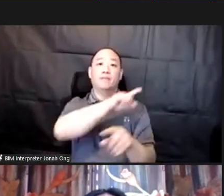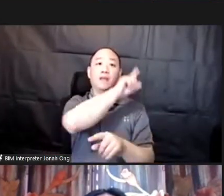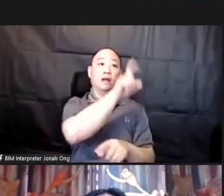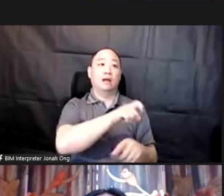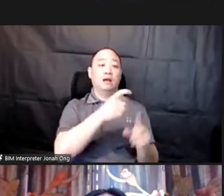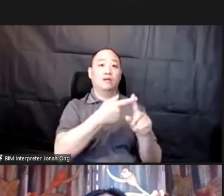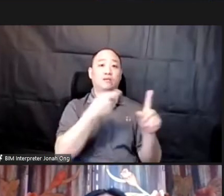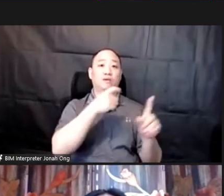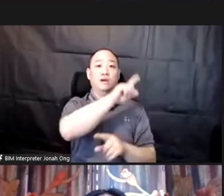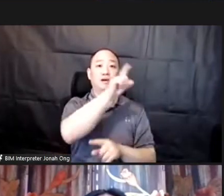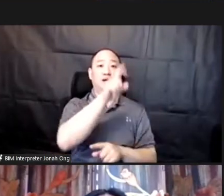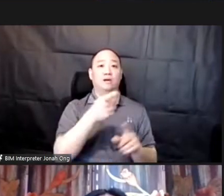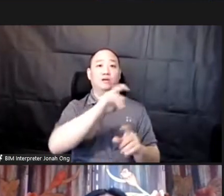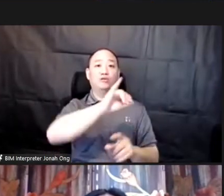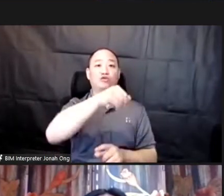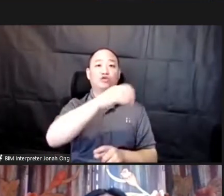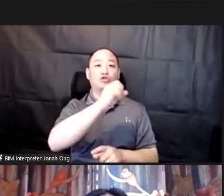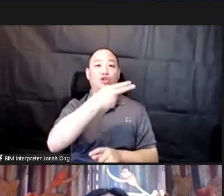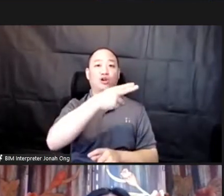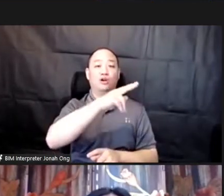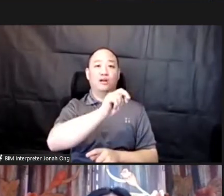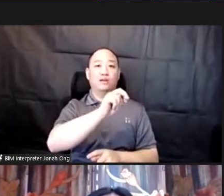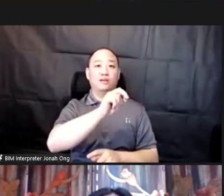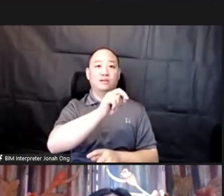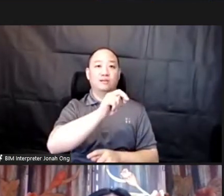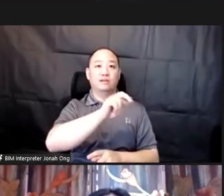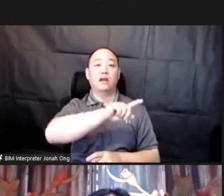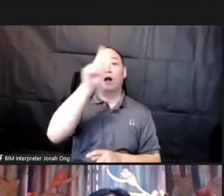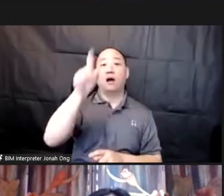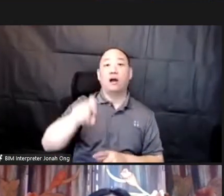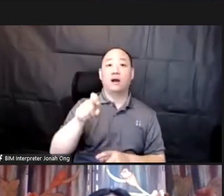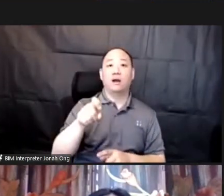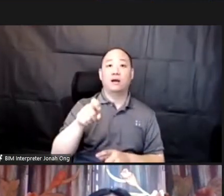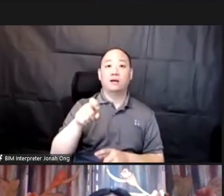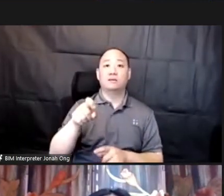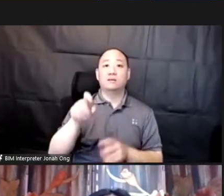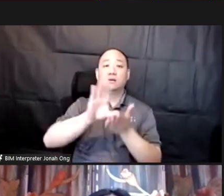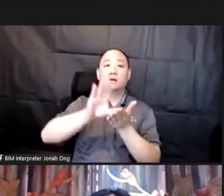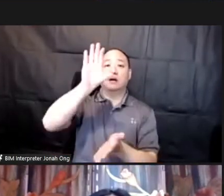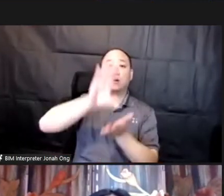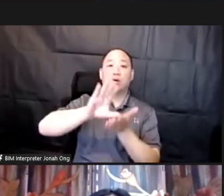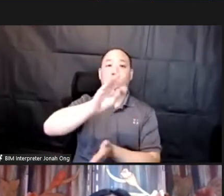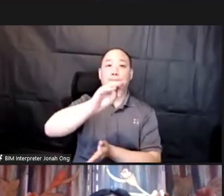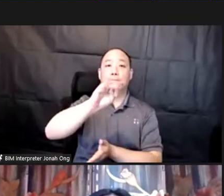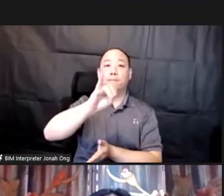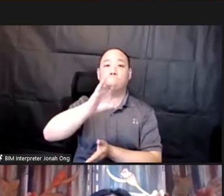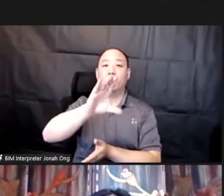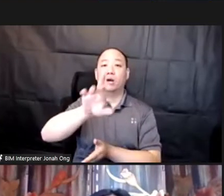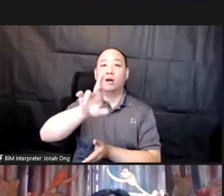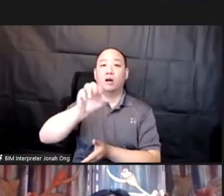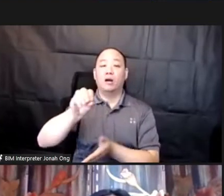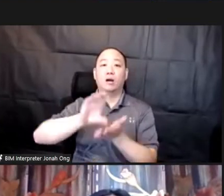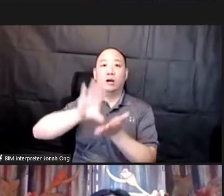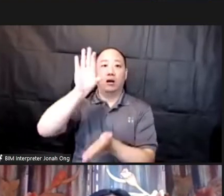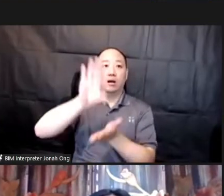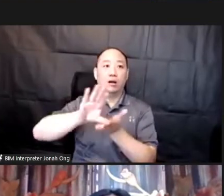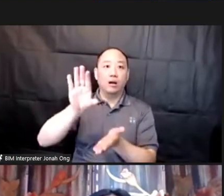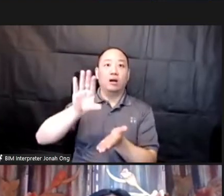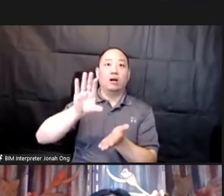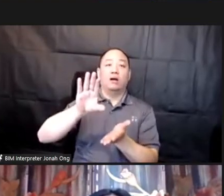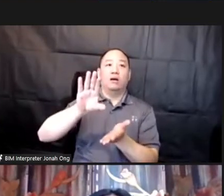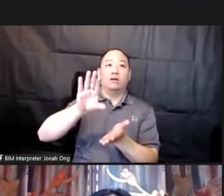Lee. He asked, in a world where micro colleges exist, where you have access to one of the highest quality